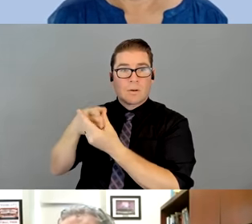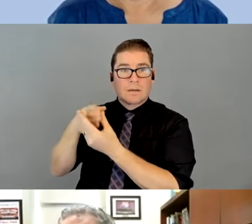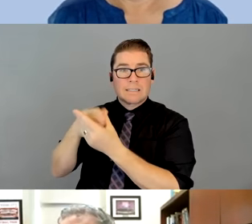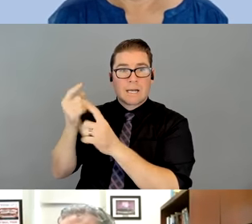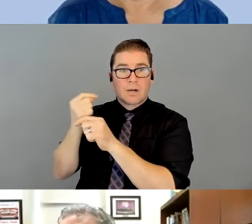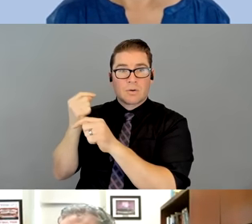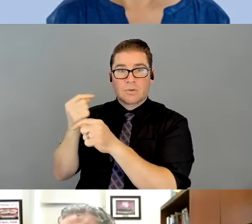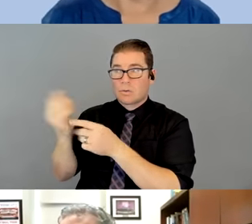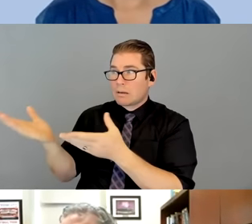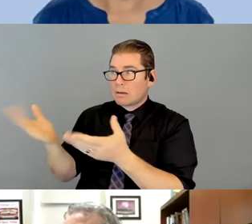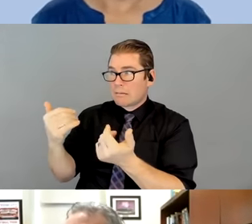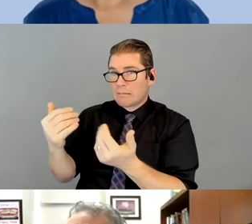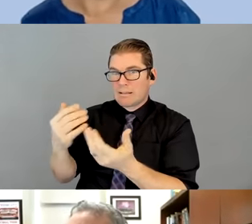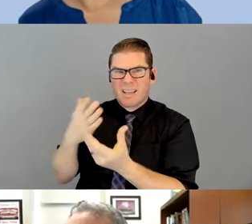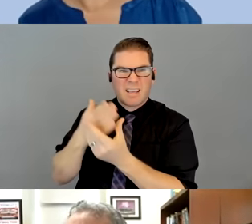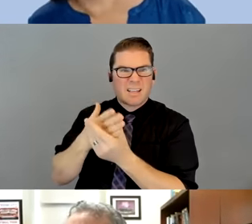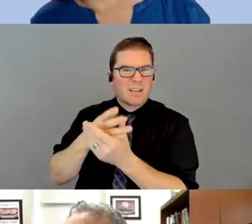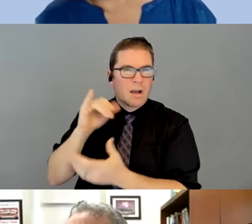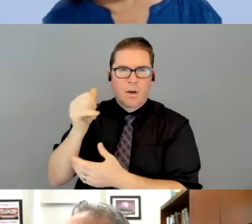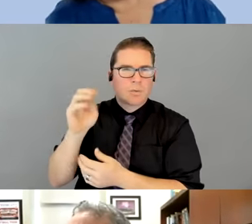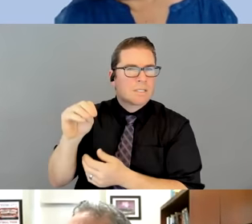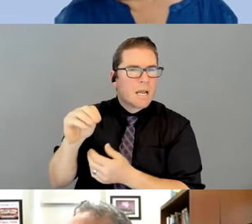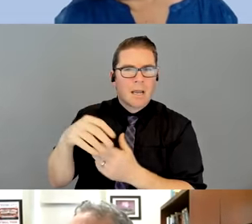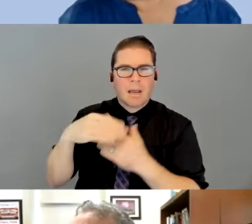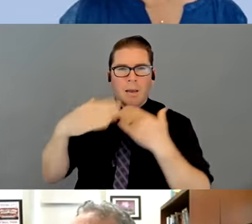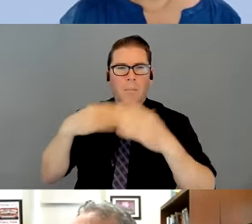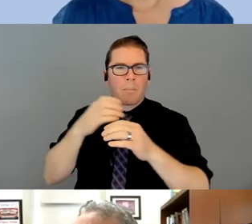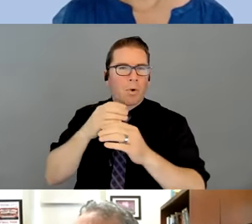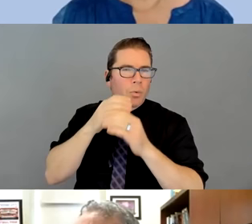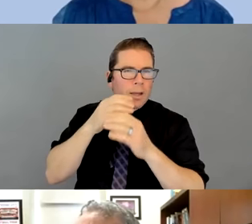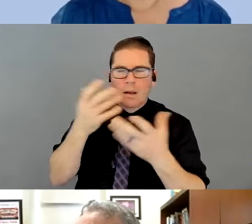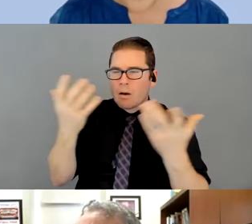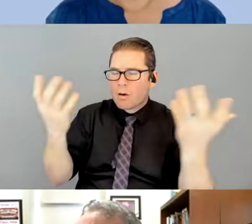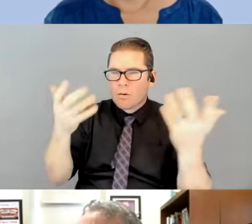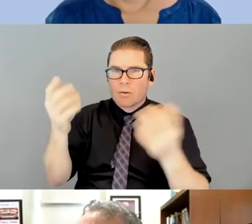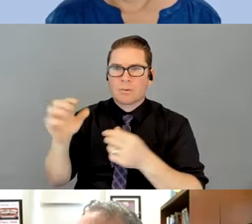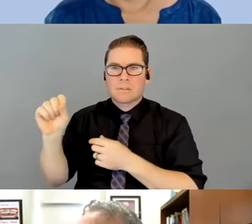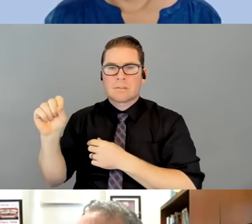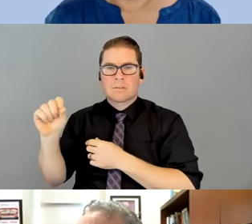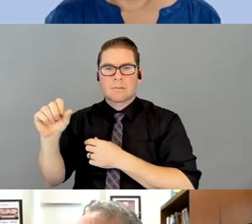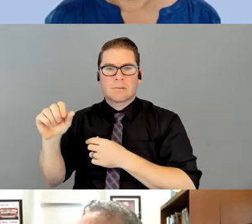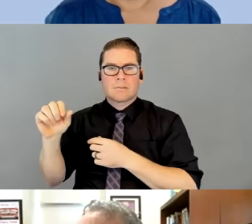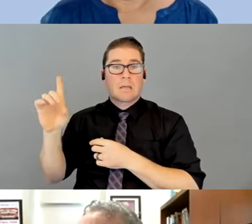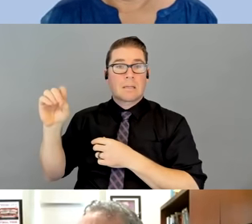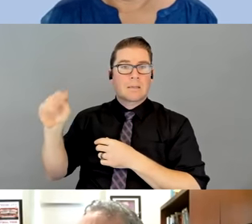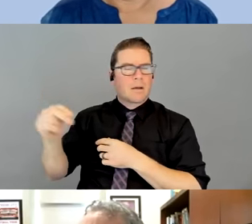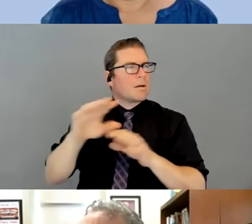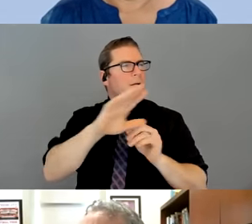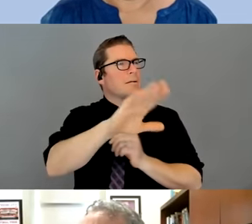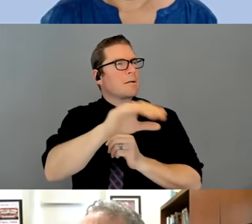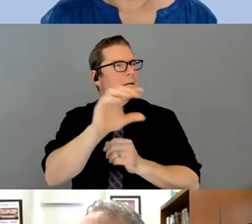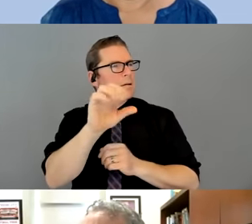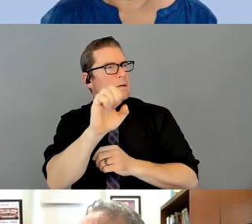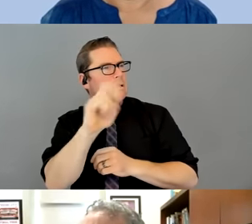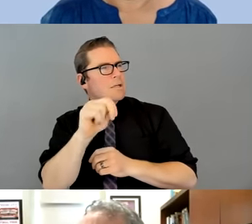The tacos, jam. Friday the 13th. Sean, when are we doing the recognition ceremony for staff